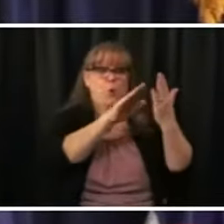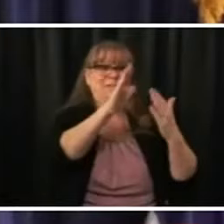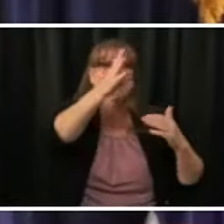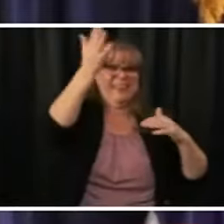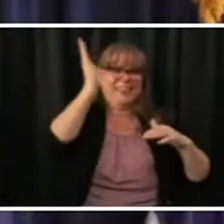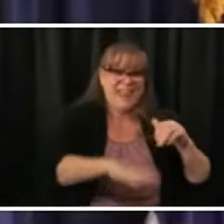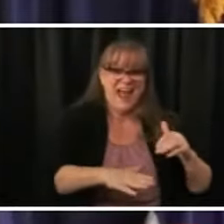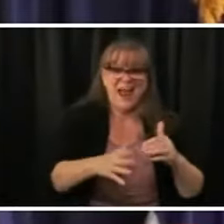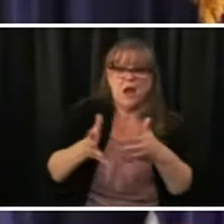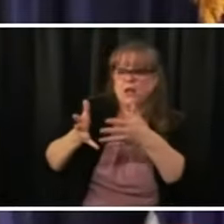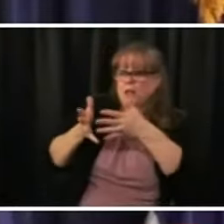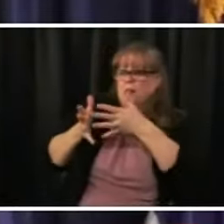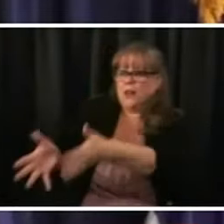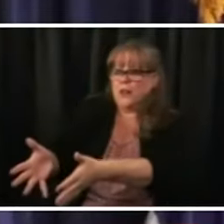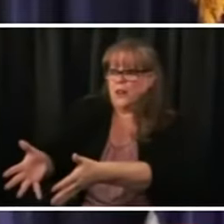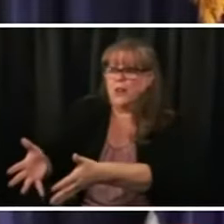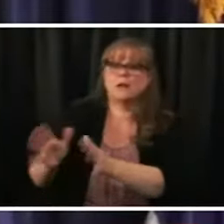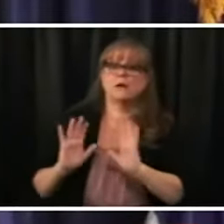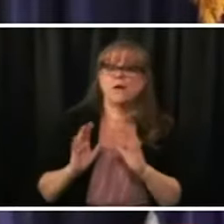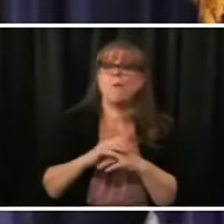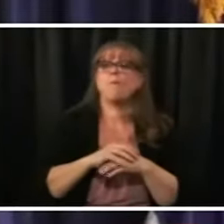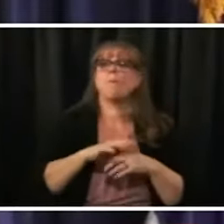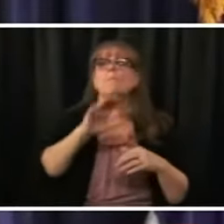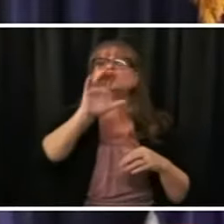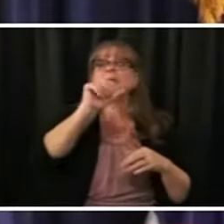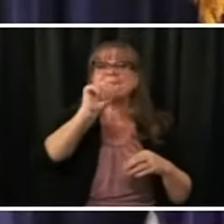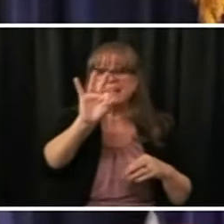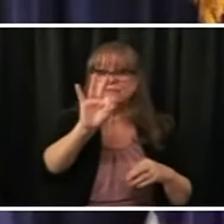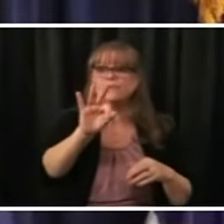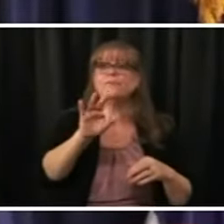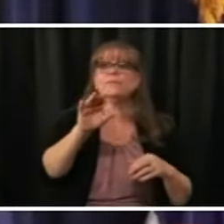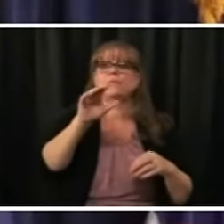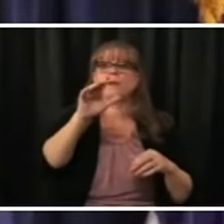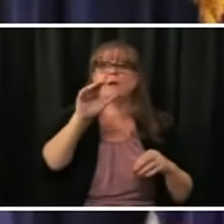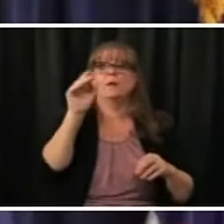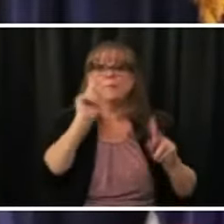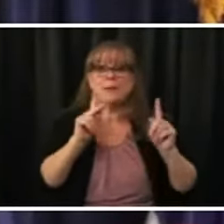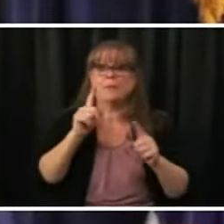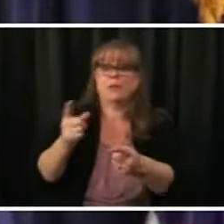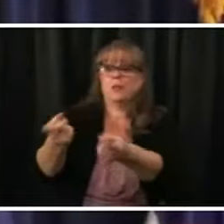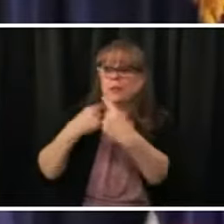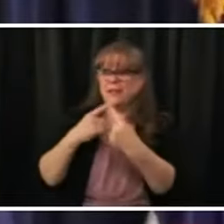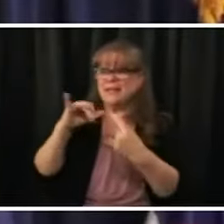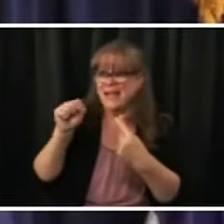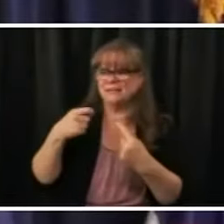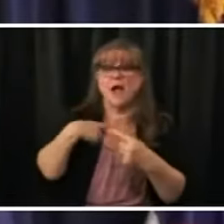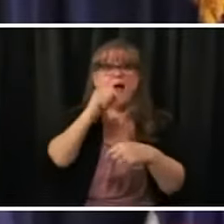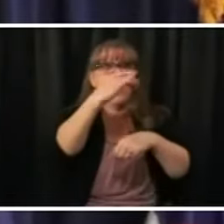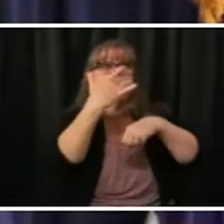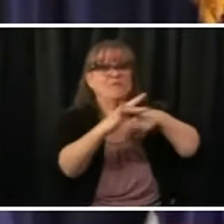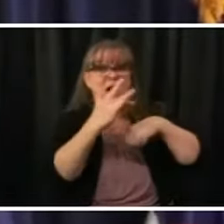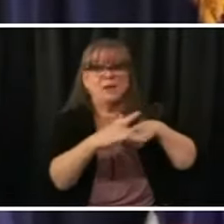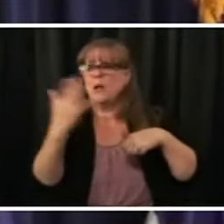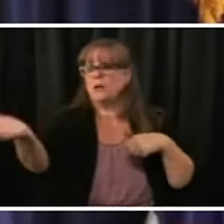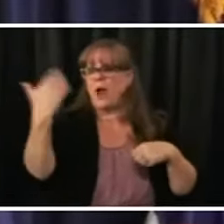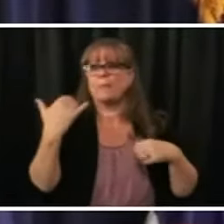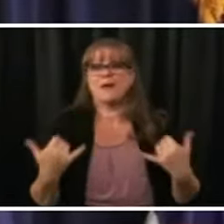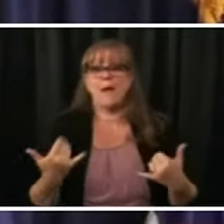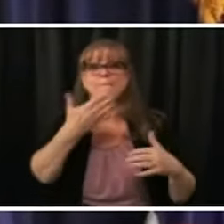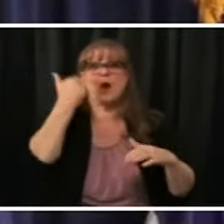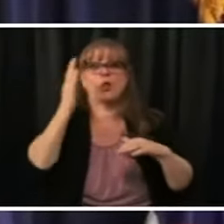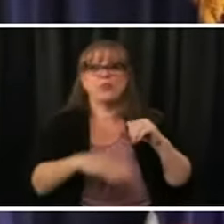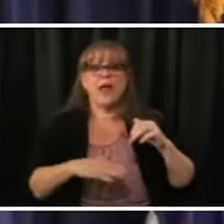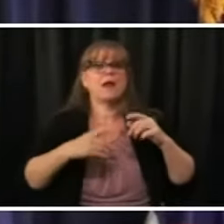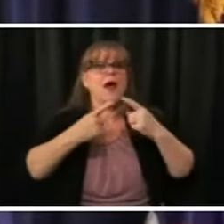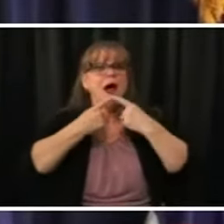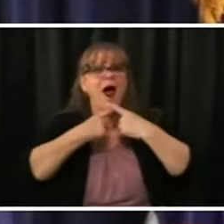steps where people that are willing to respond within a brief period of time will get the alert notice if they're available. We want to make sure no doses are